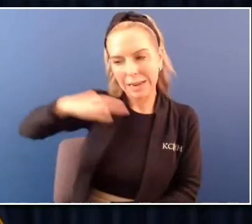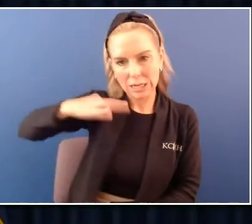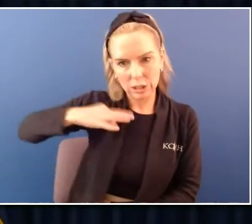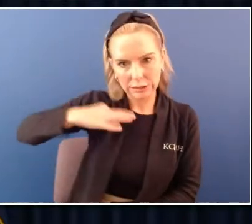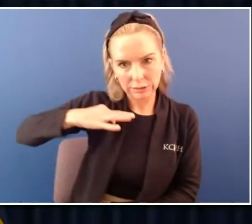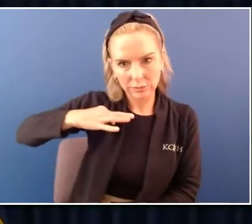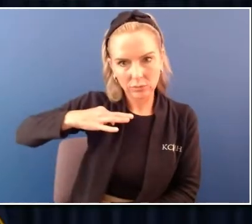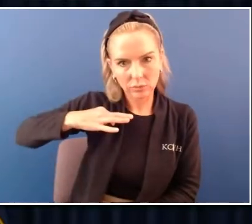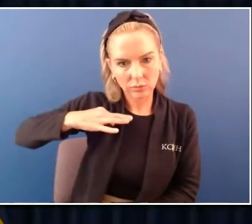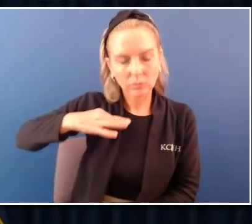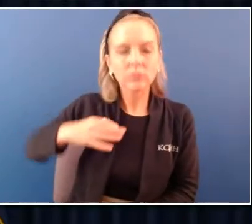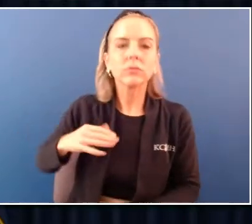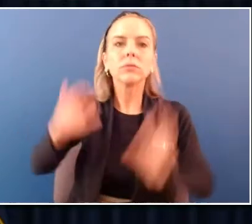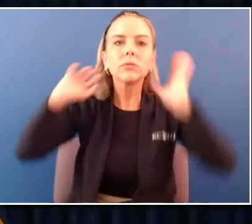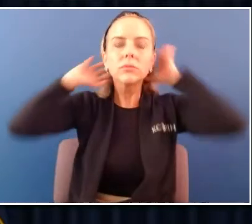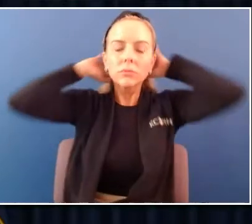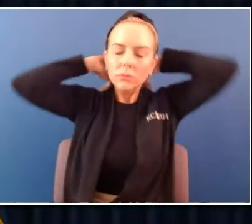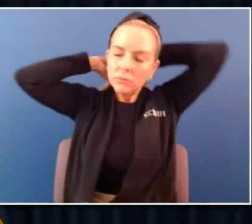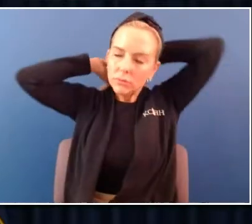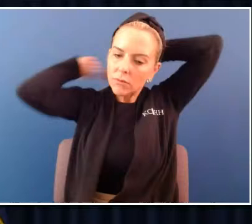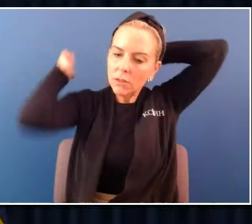More than